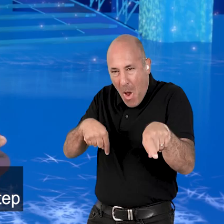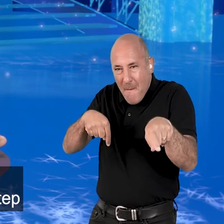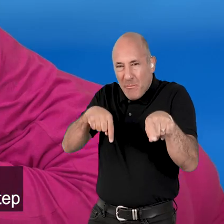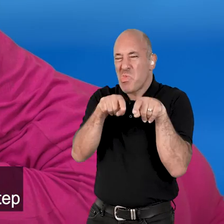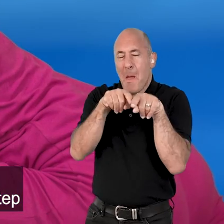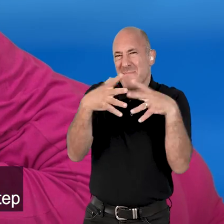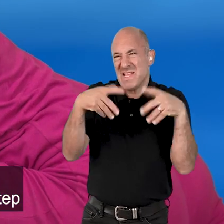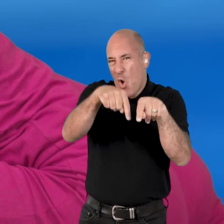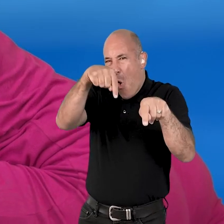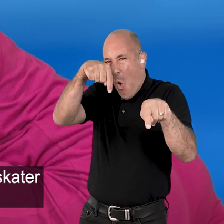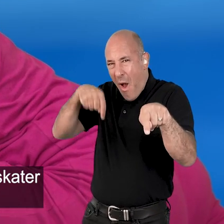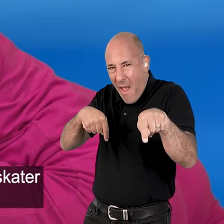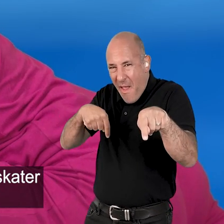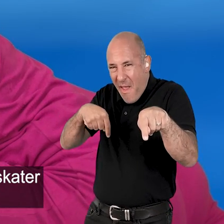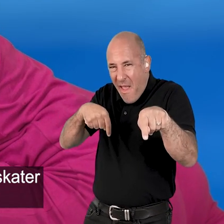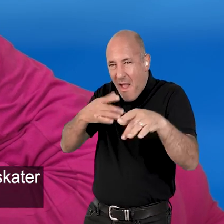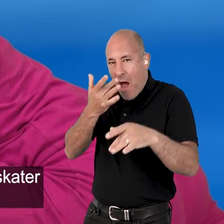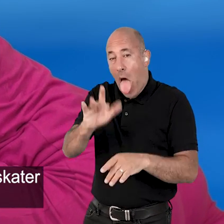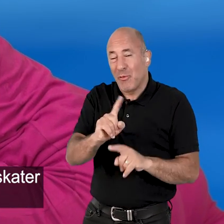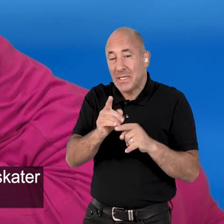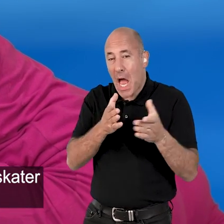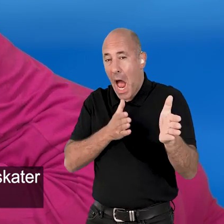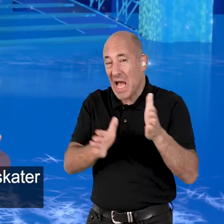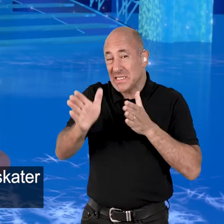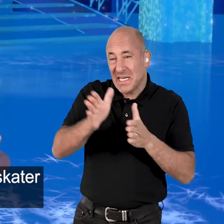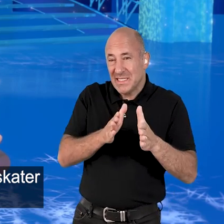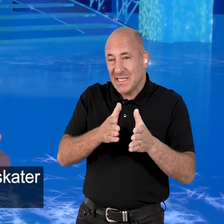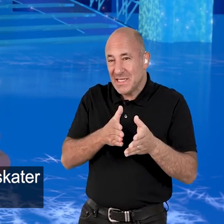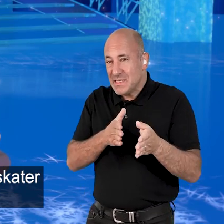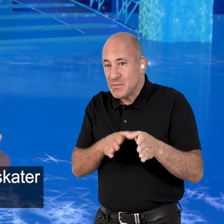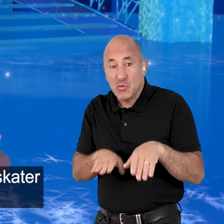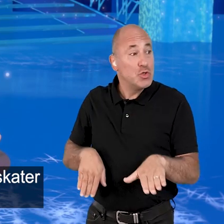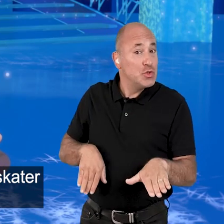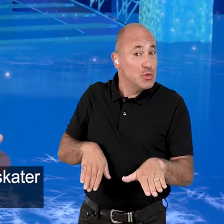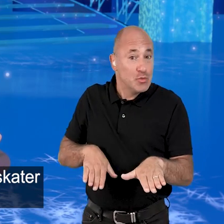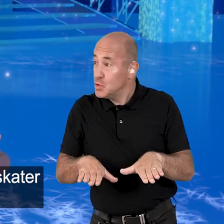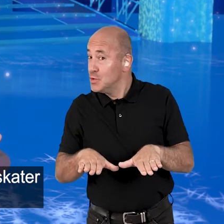us, big long step, and we pretend to be an ice skater.